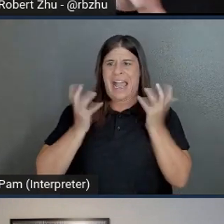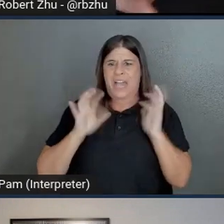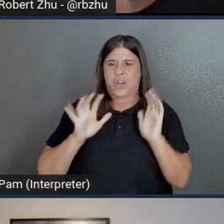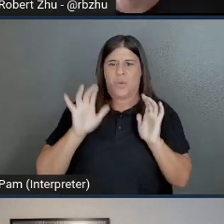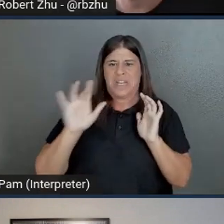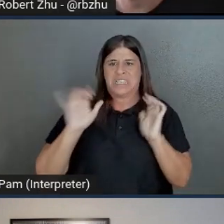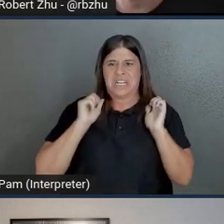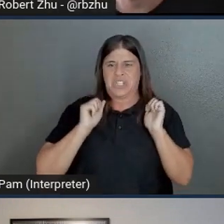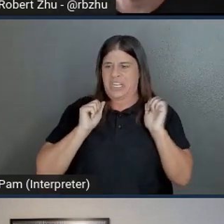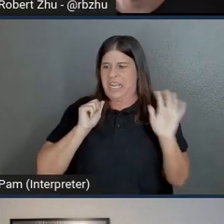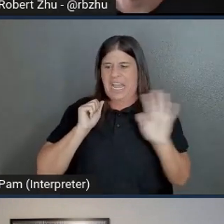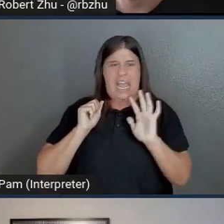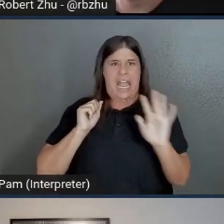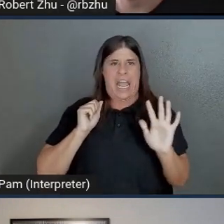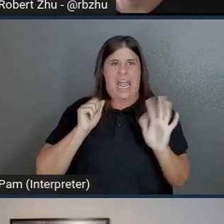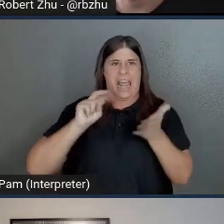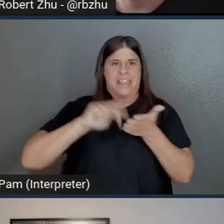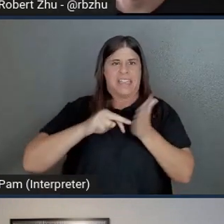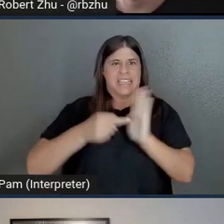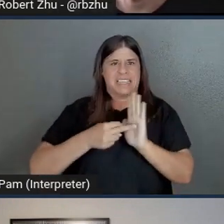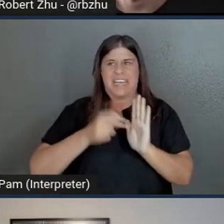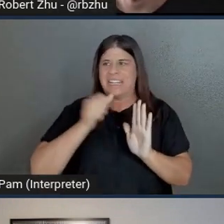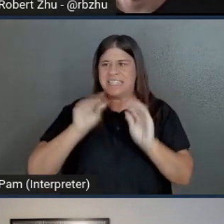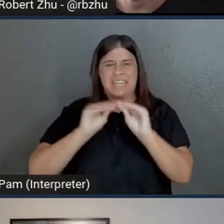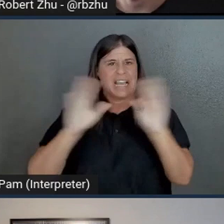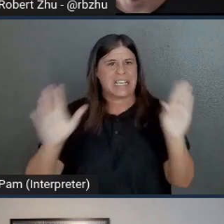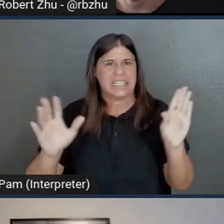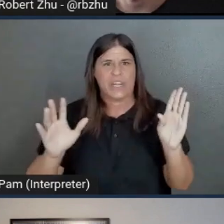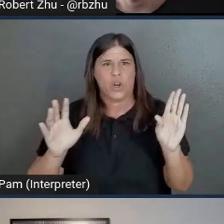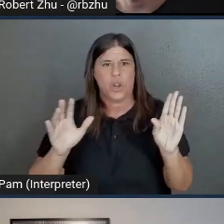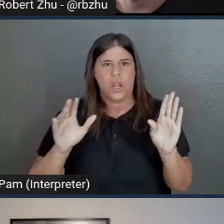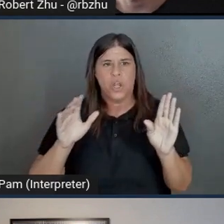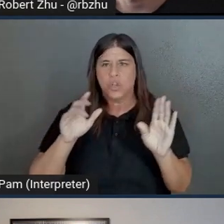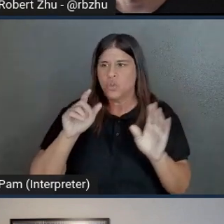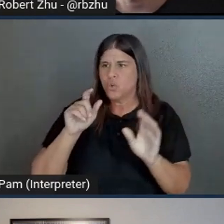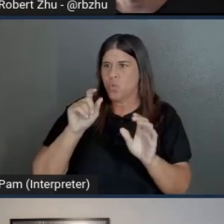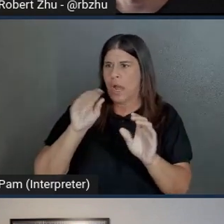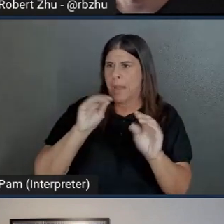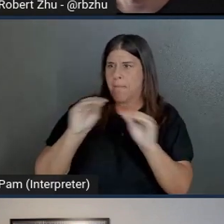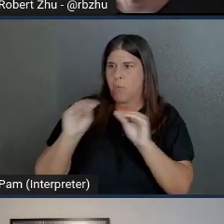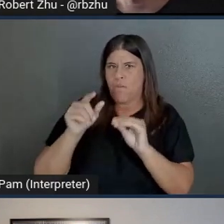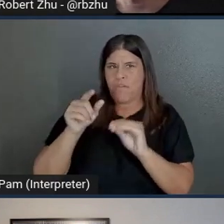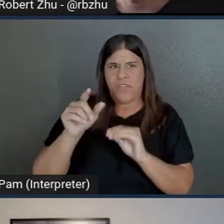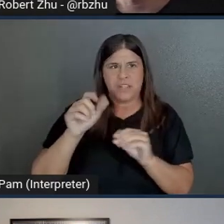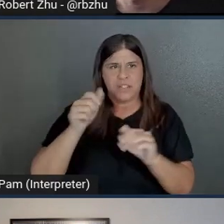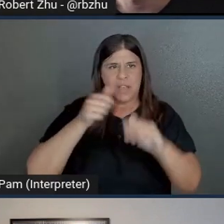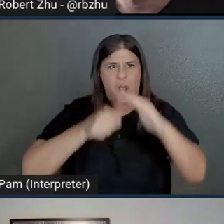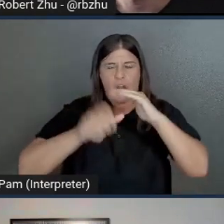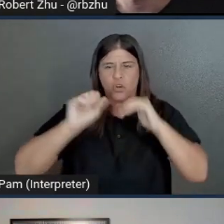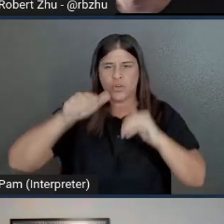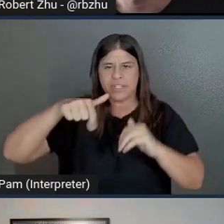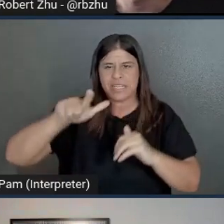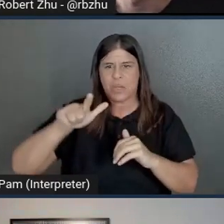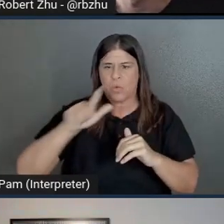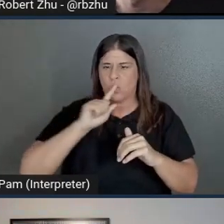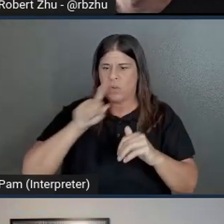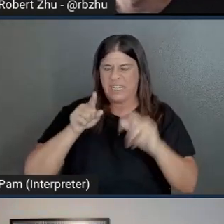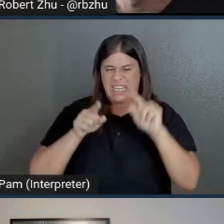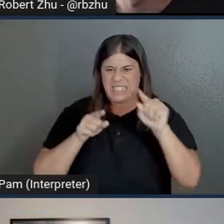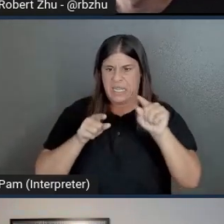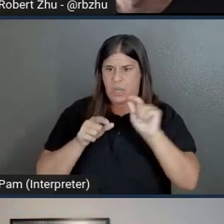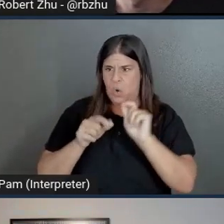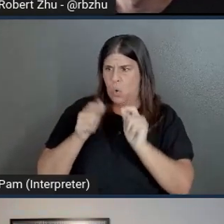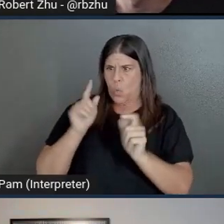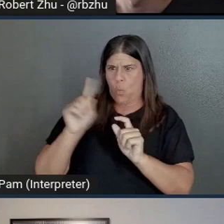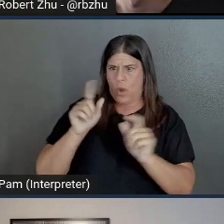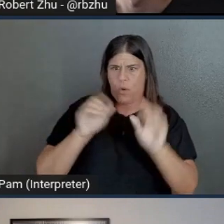because the intent is not at all clear, and it seems like some of the magic is somewhere in that inner join, somewhere deep